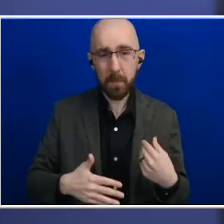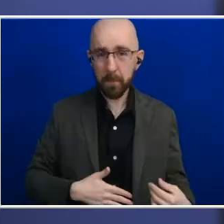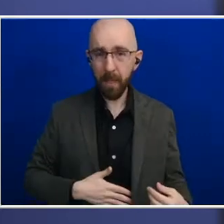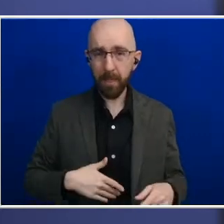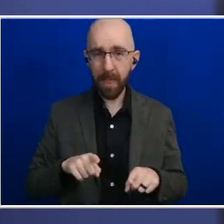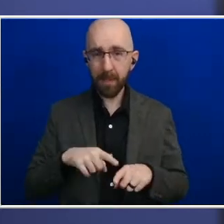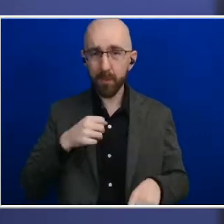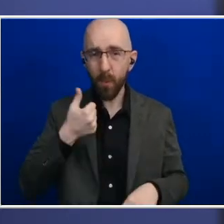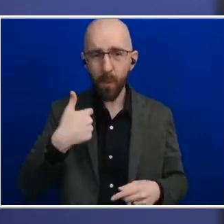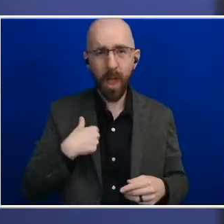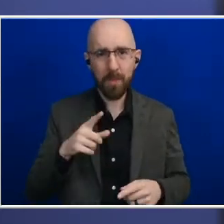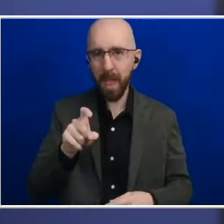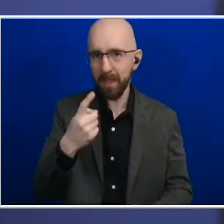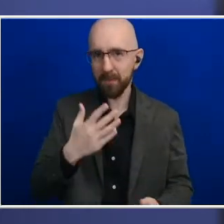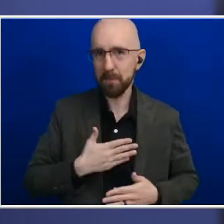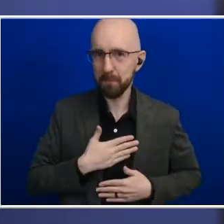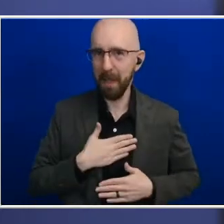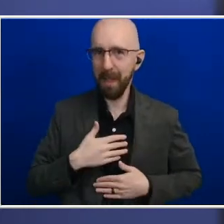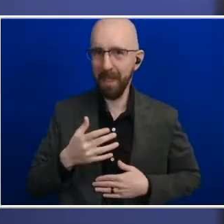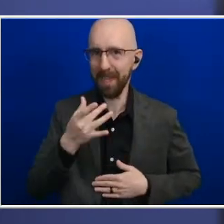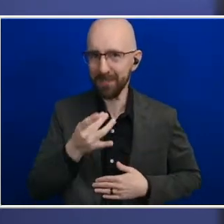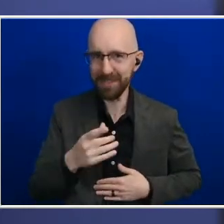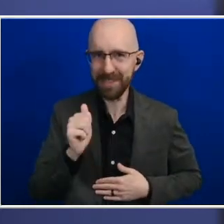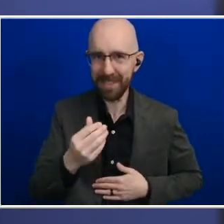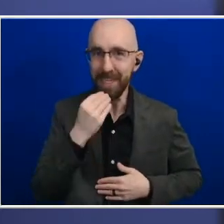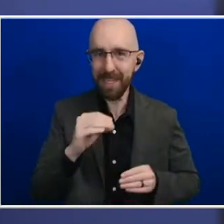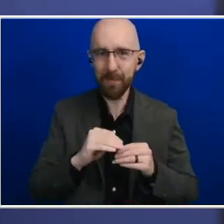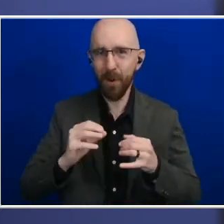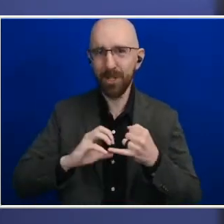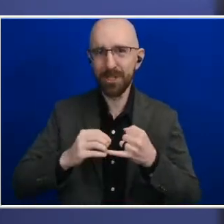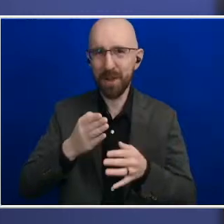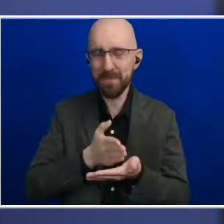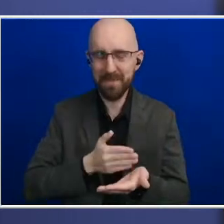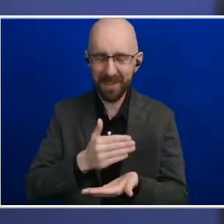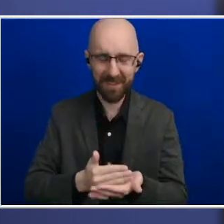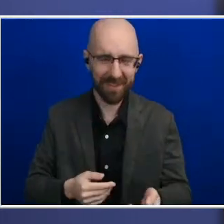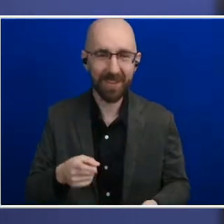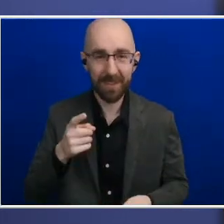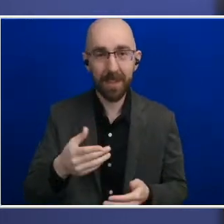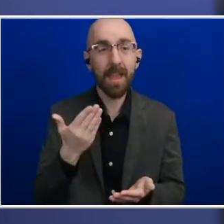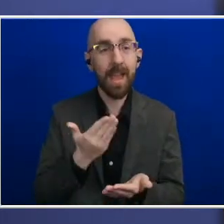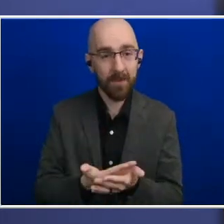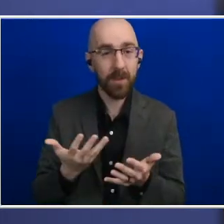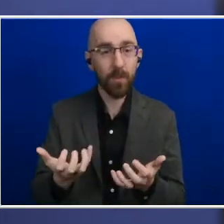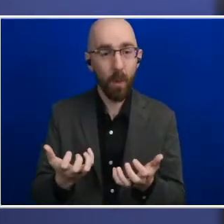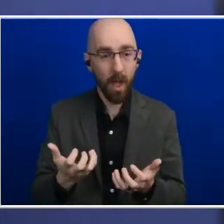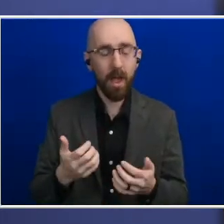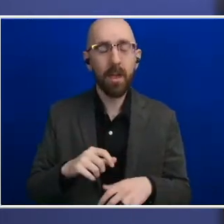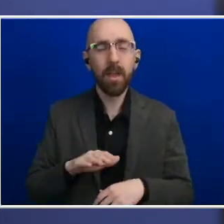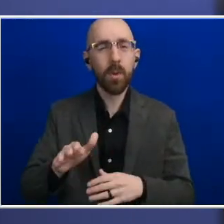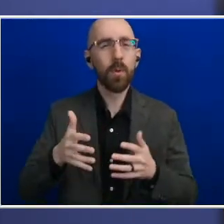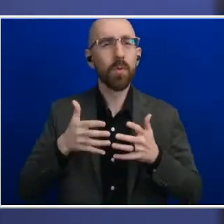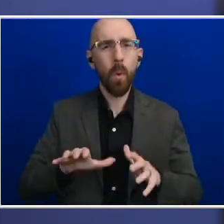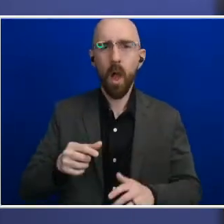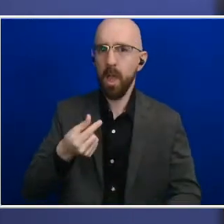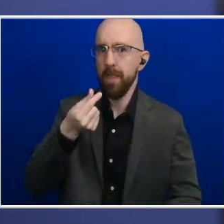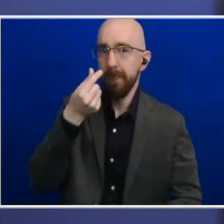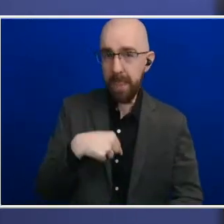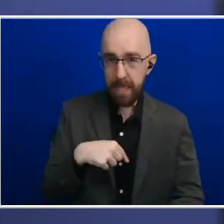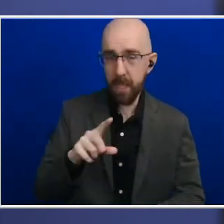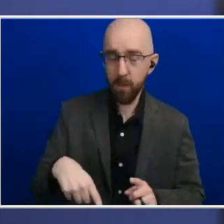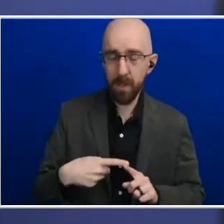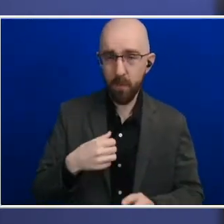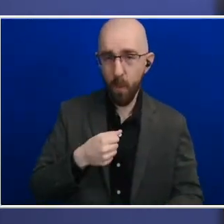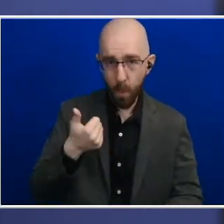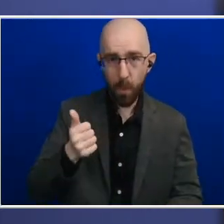that for personal interest to see if I can eat more cherry pie. There is evidence that you want to have, you don't want to be super thin when you get older, because if you have